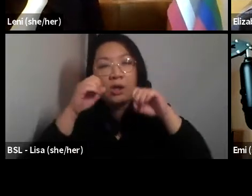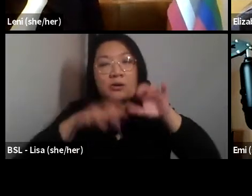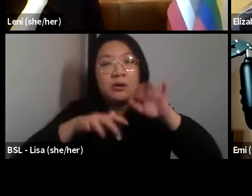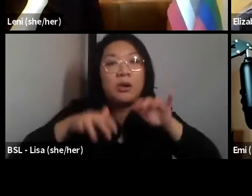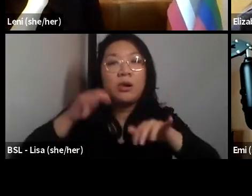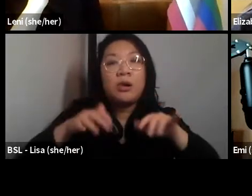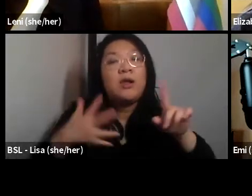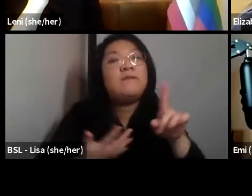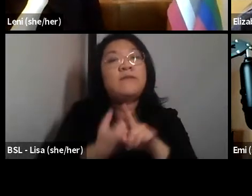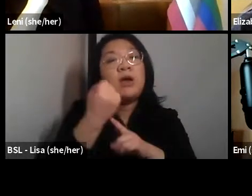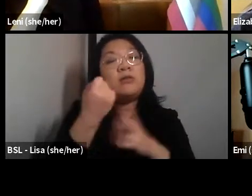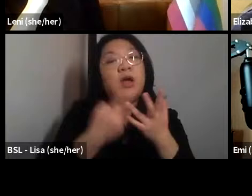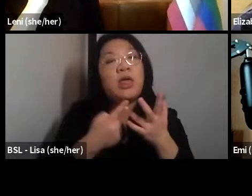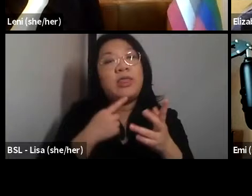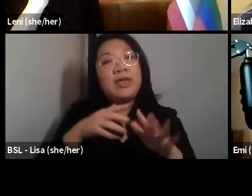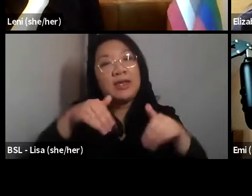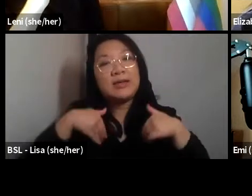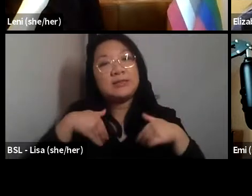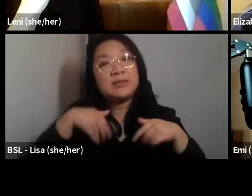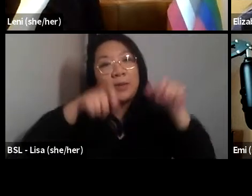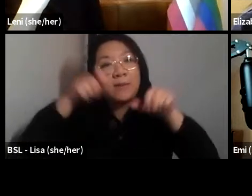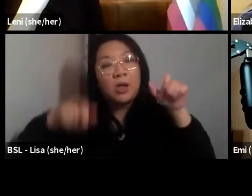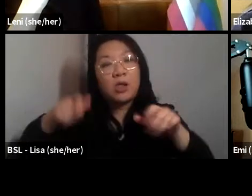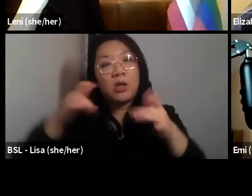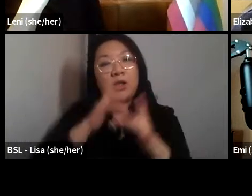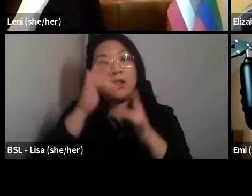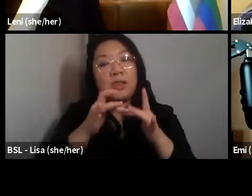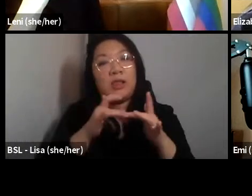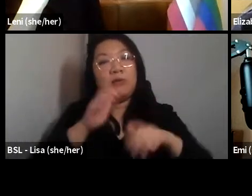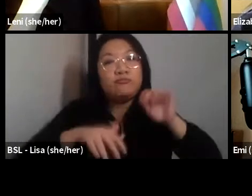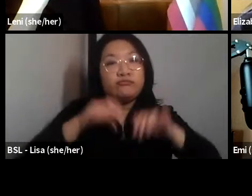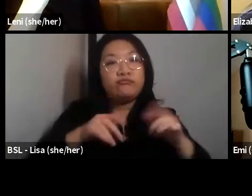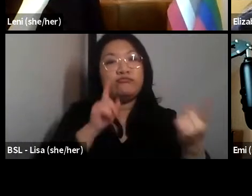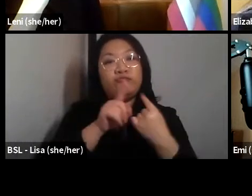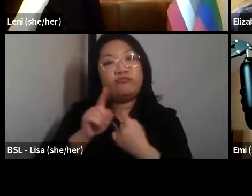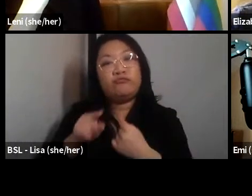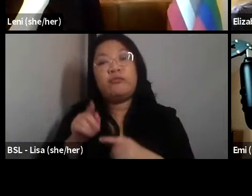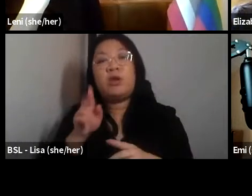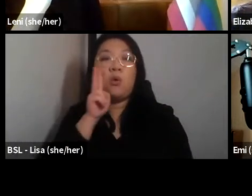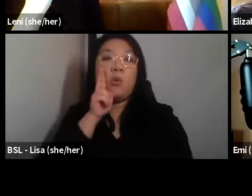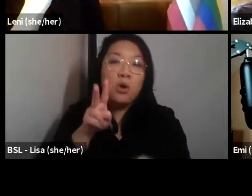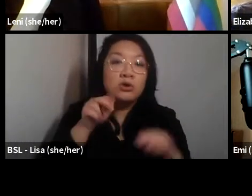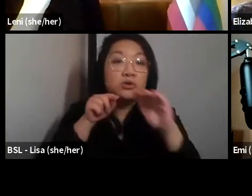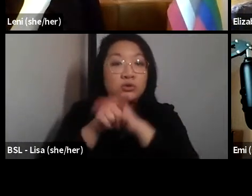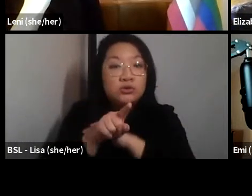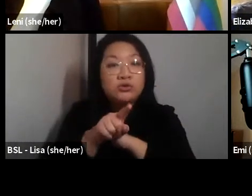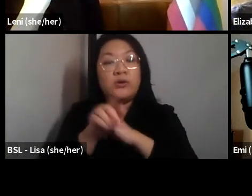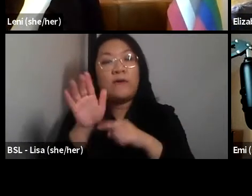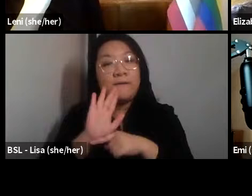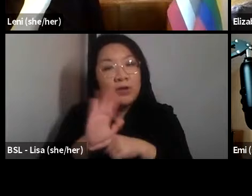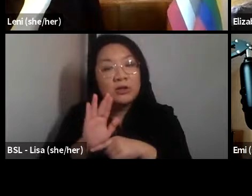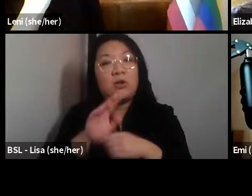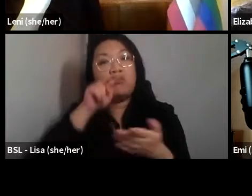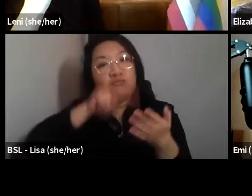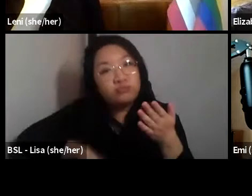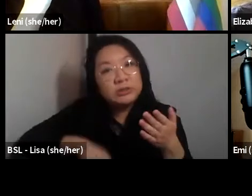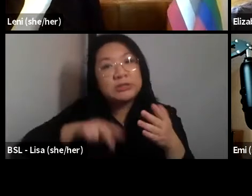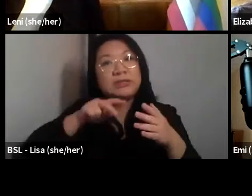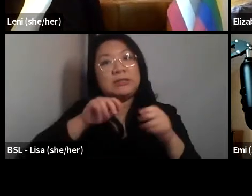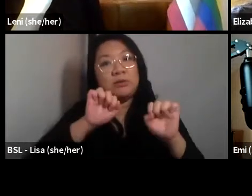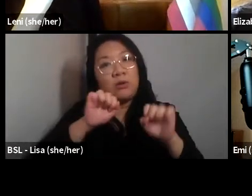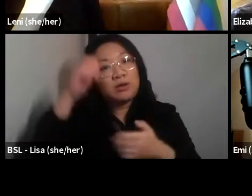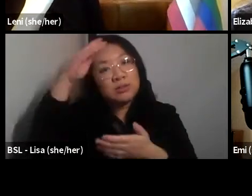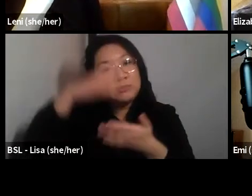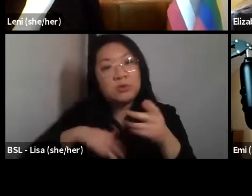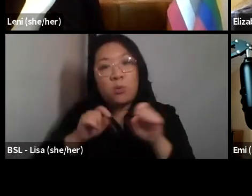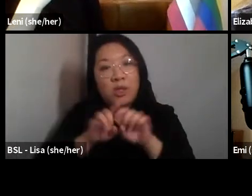other asexual people online and I was able to hear their stories and watch their YouTube videos and read about their experiences and then go, okay,